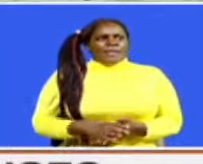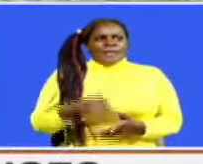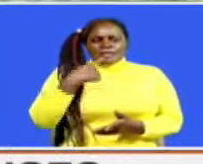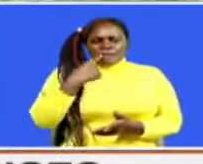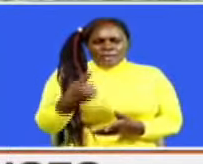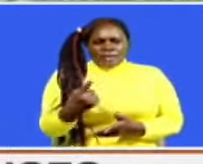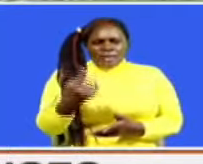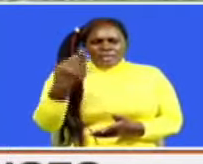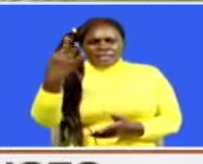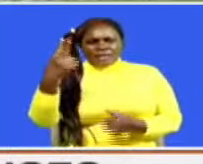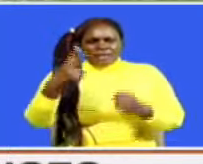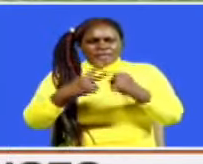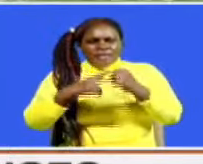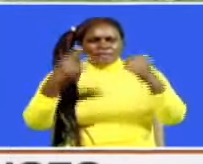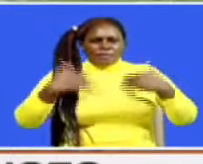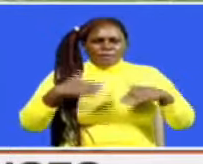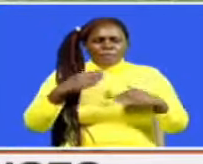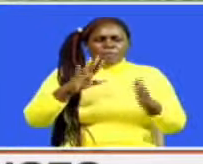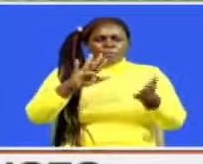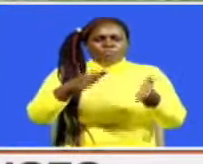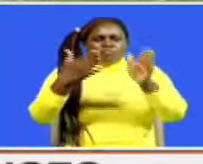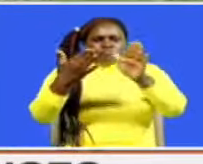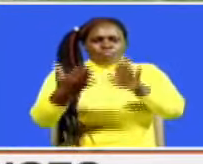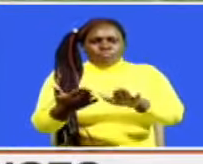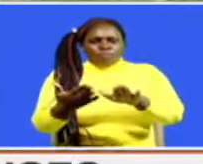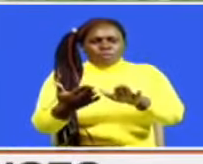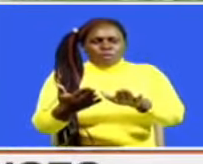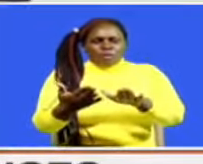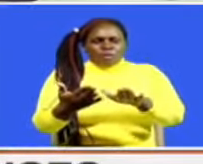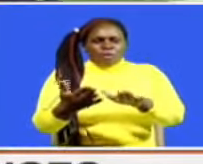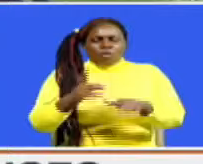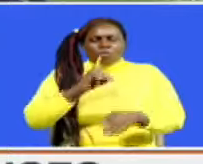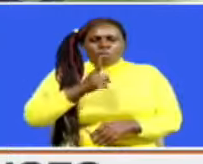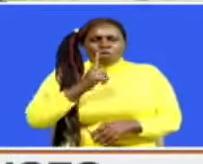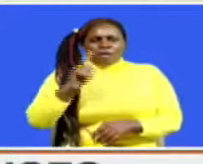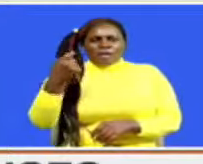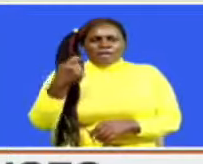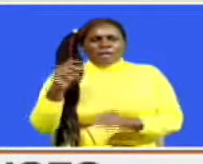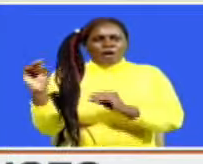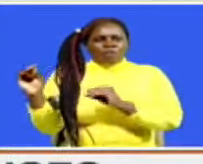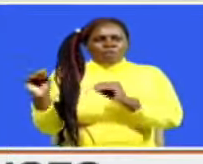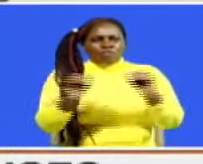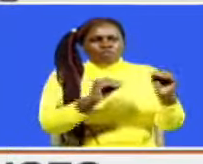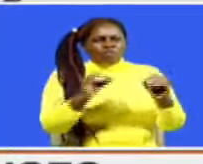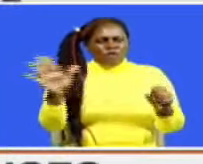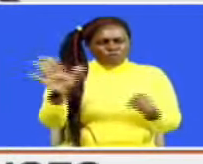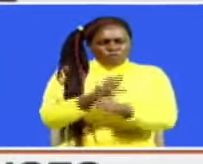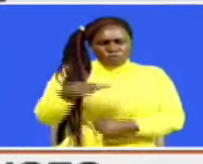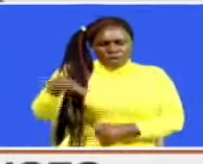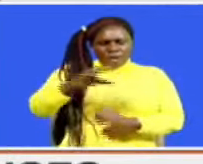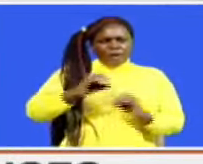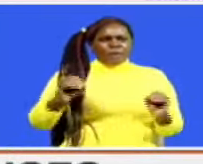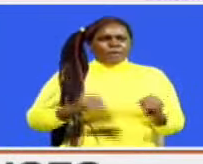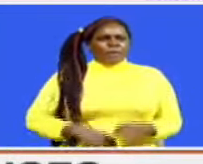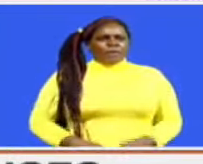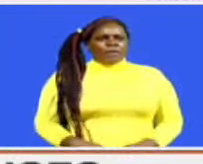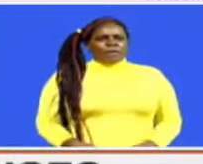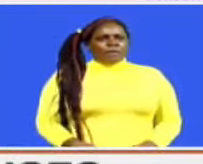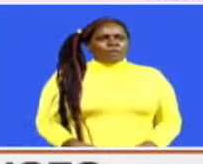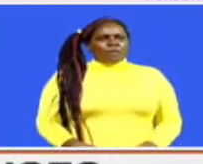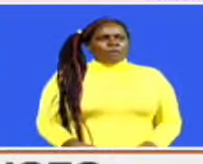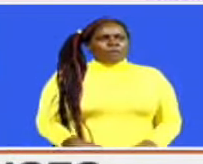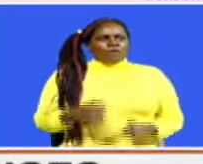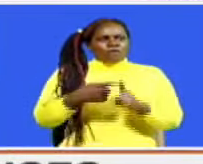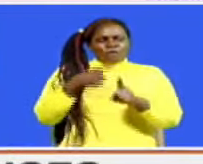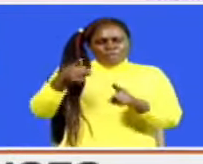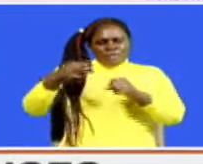said at least 37 people have died by drowning and warned Kenyans against moving to already flooded areas. Out